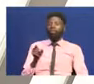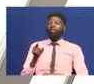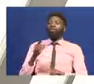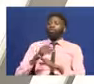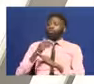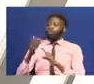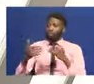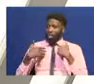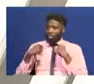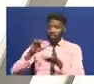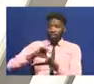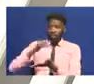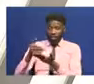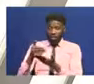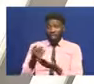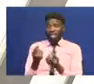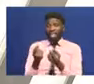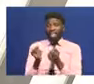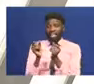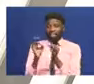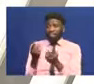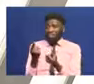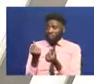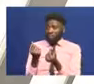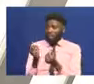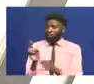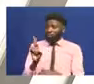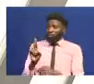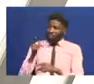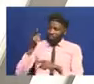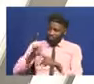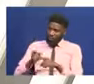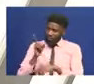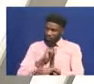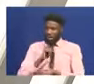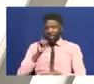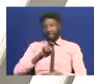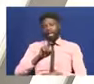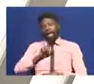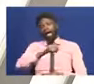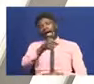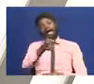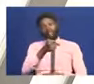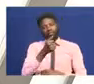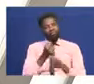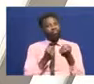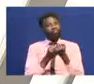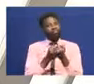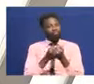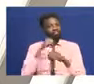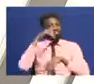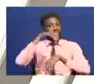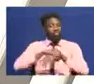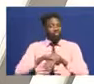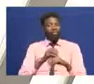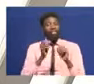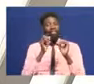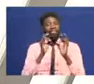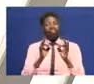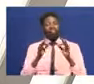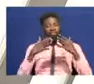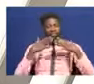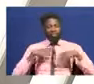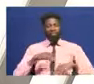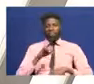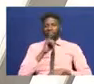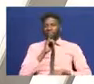you exhaust those benefits, you're supposed to again be moved on to access additional benefits. So when people talk about why not just keep